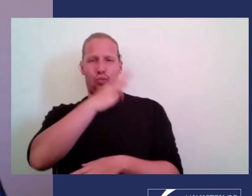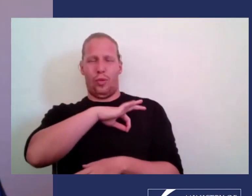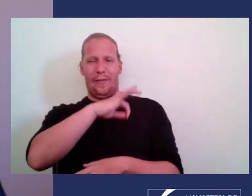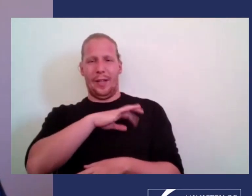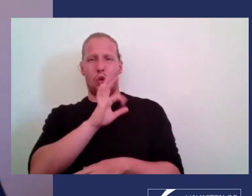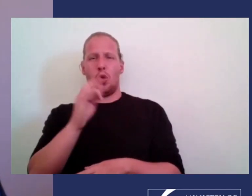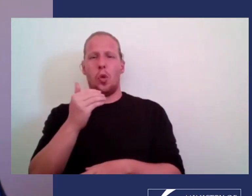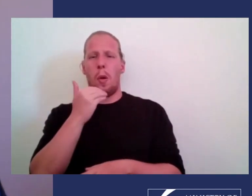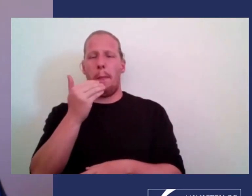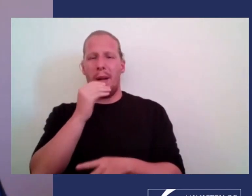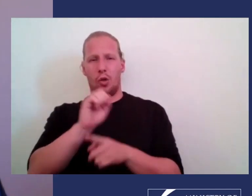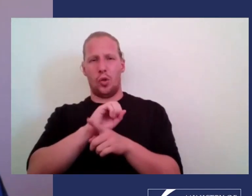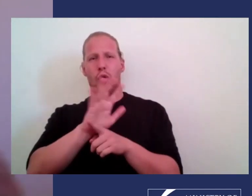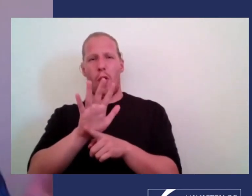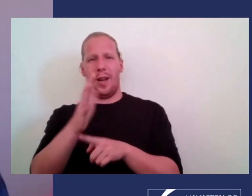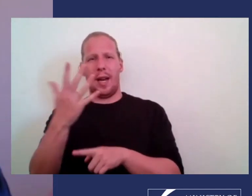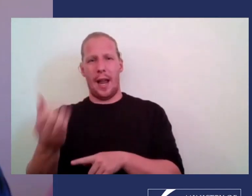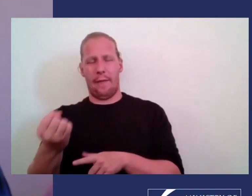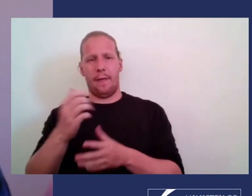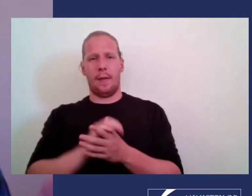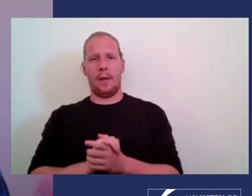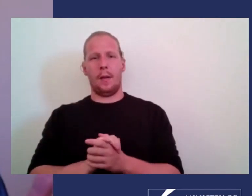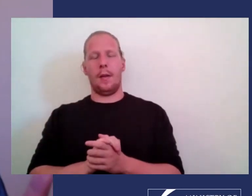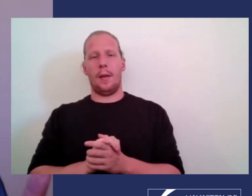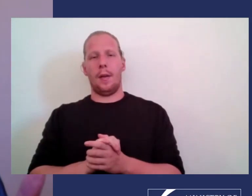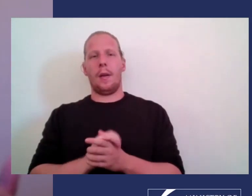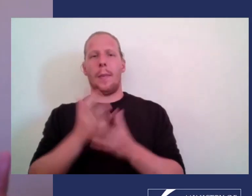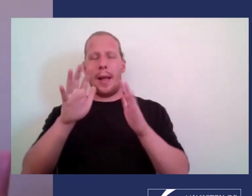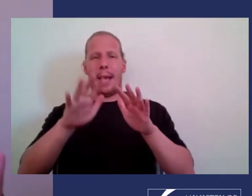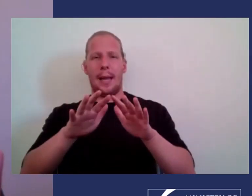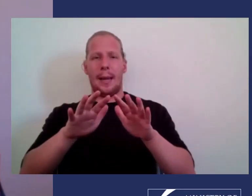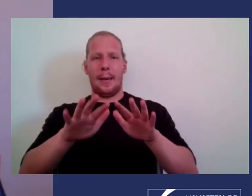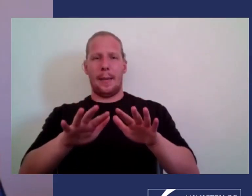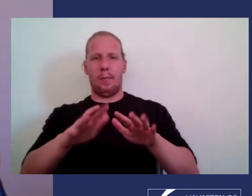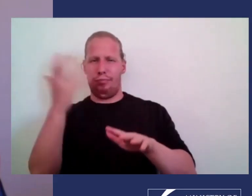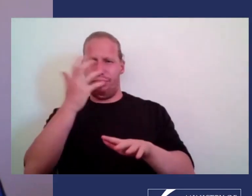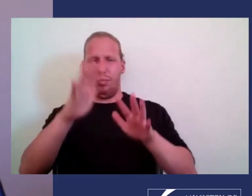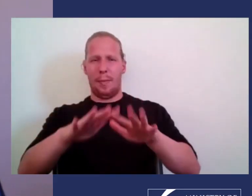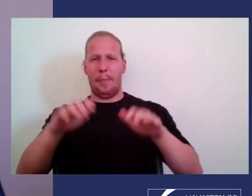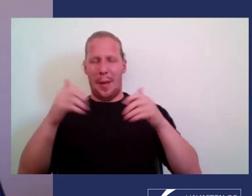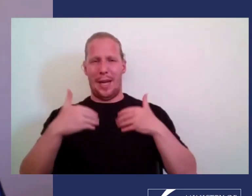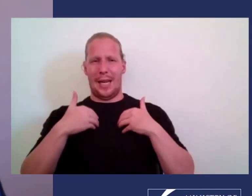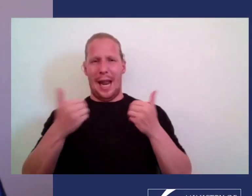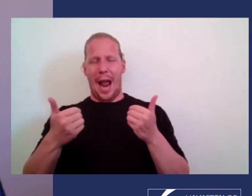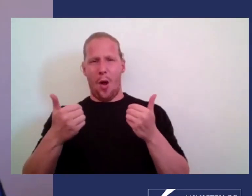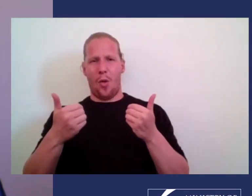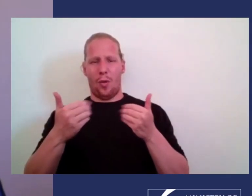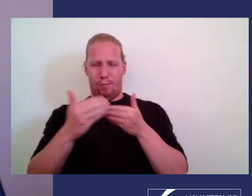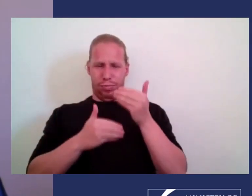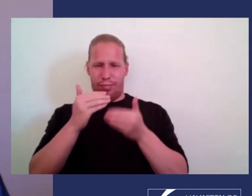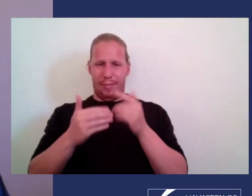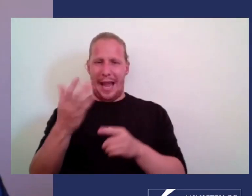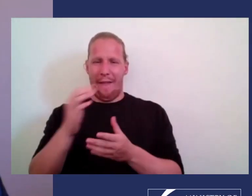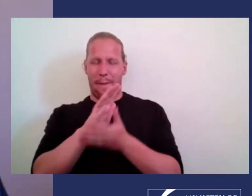so we've had these really amazing public health measures that have actually meant that the number of us that have had COVID has been really